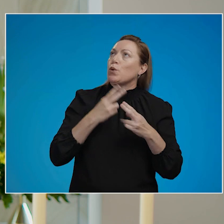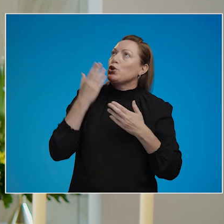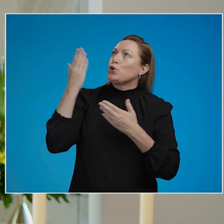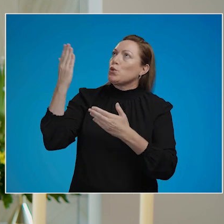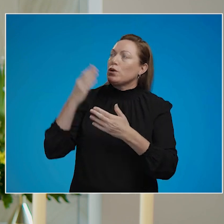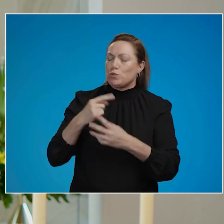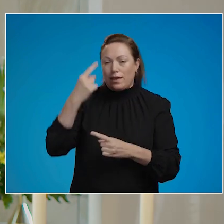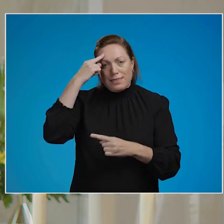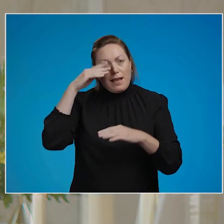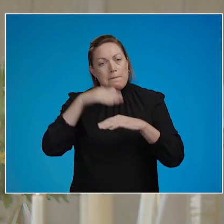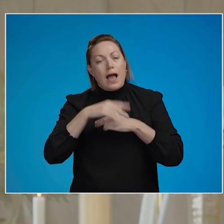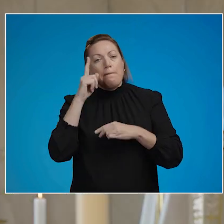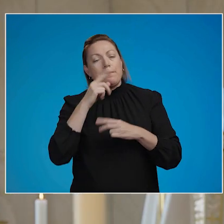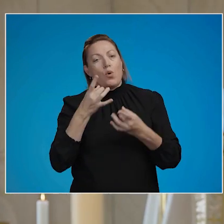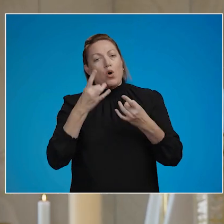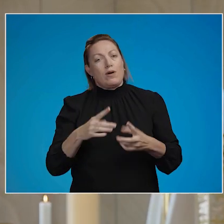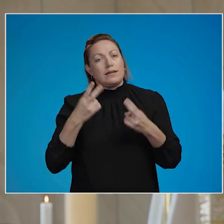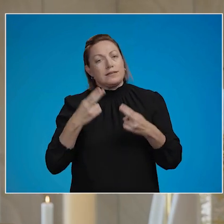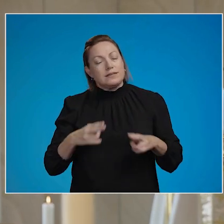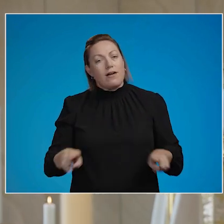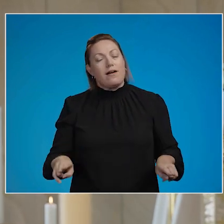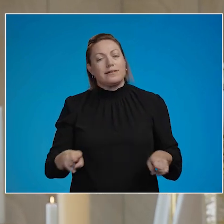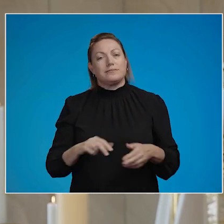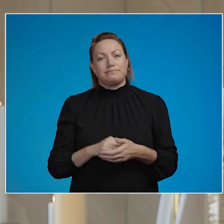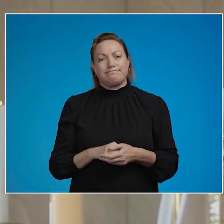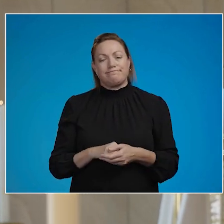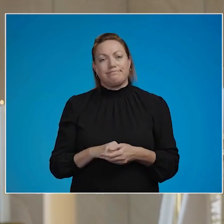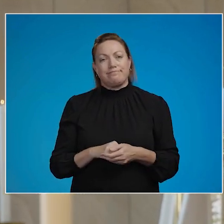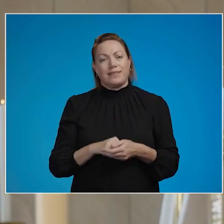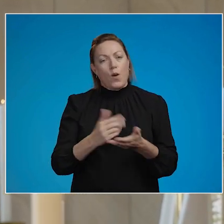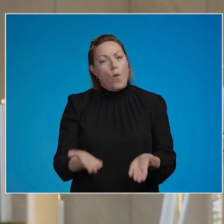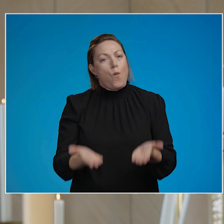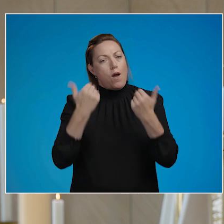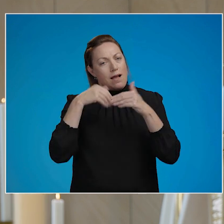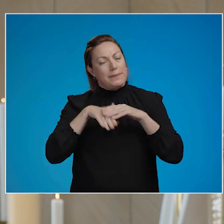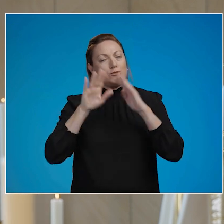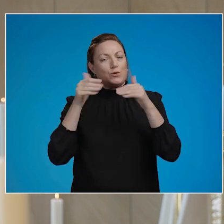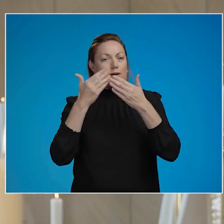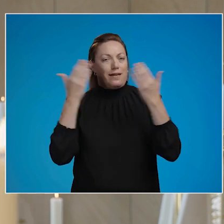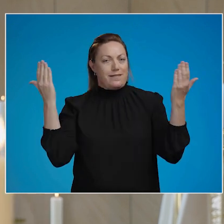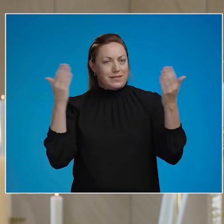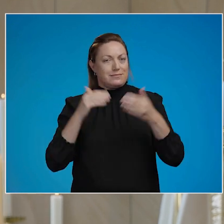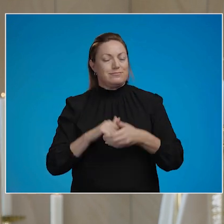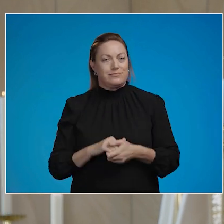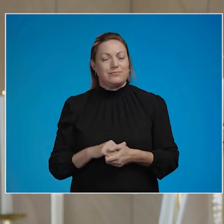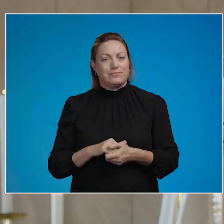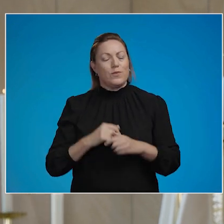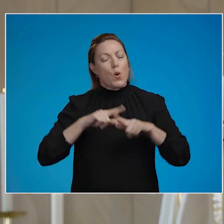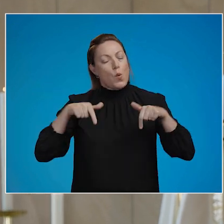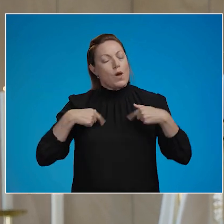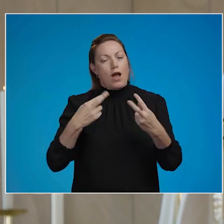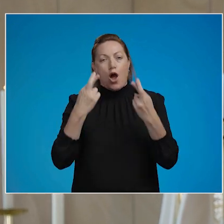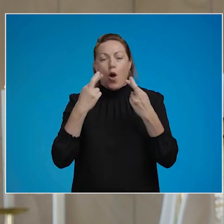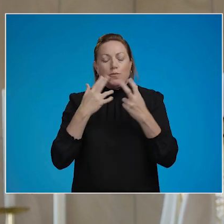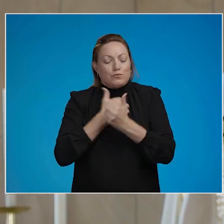our departed sisters and brothers, and to all who were pleasing to you at their passing from this life, give kind admittance to your kingdom. There